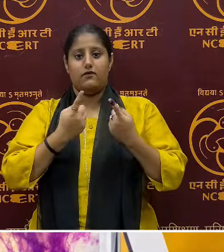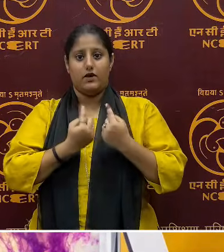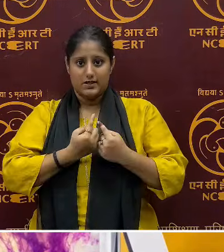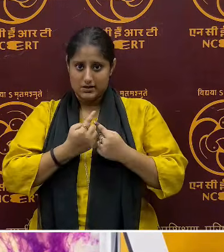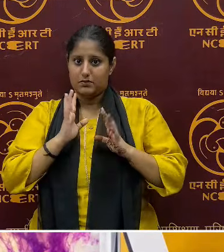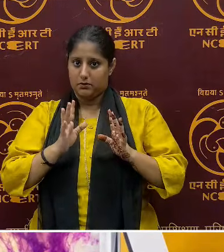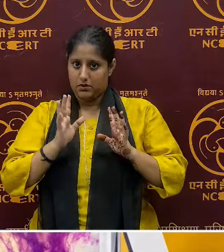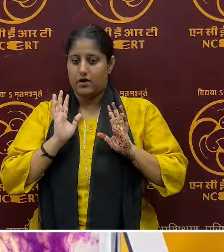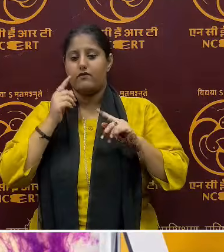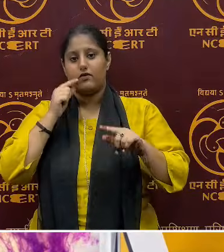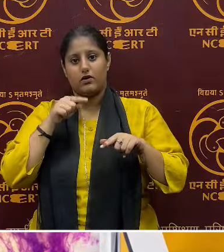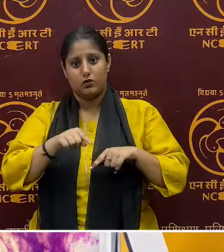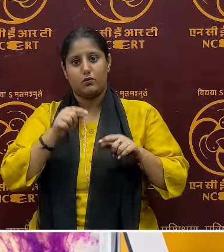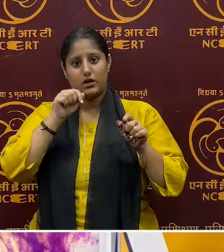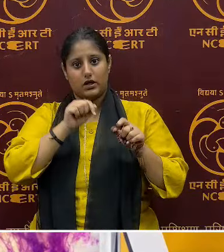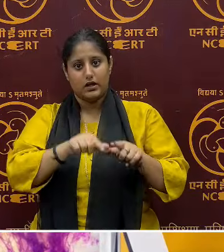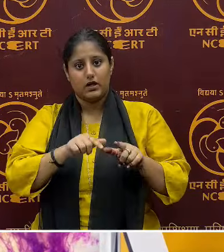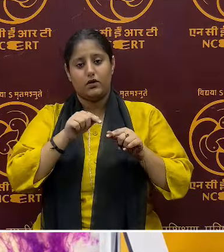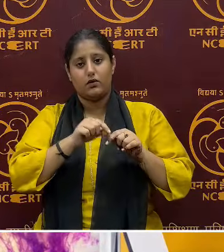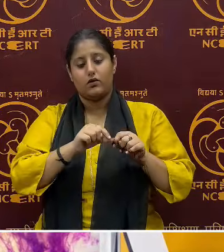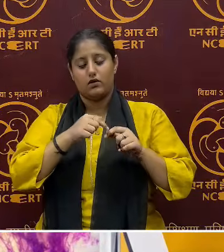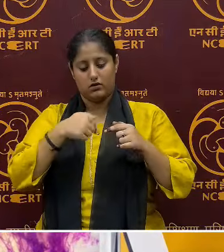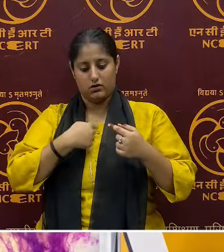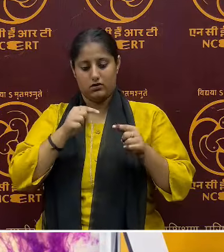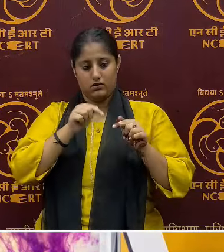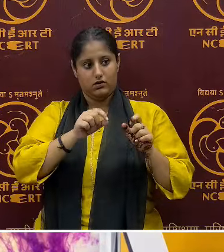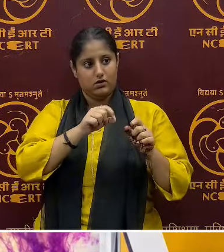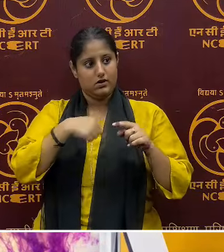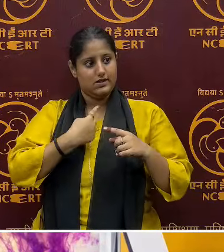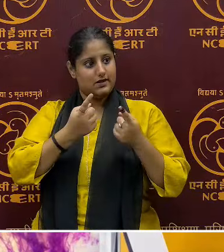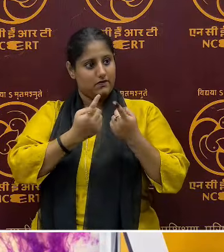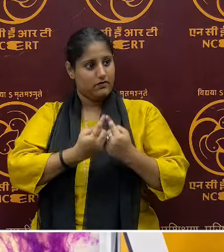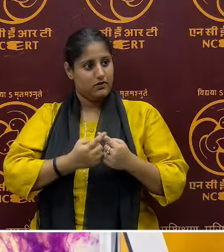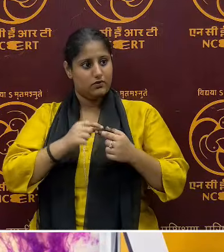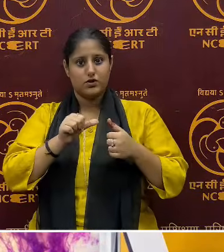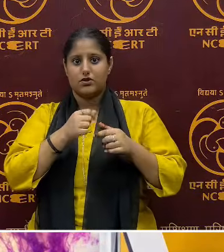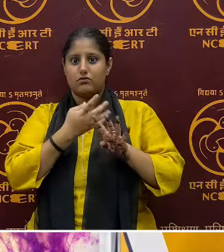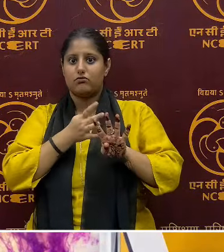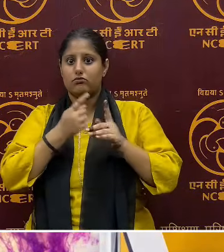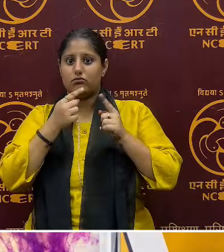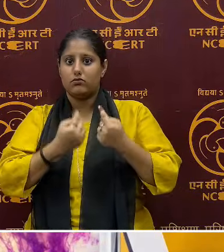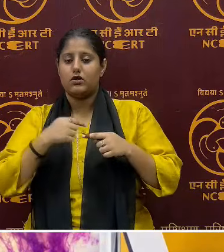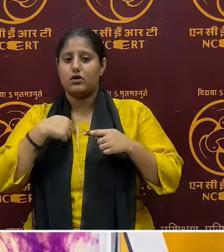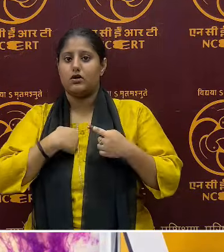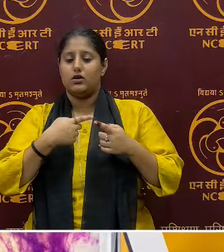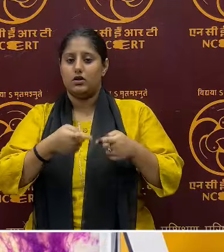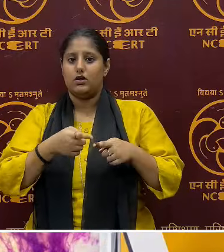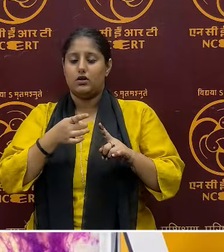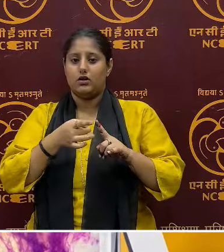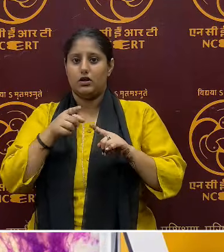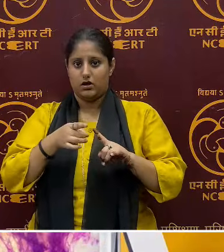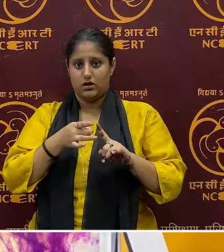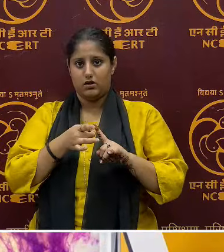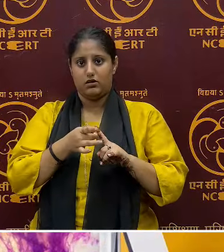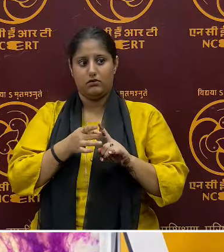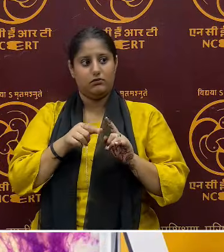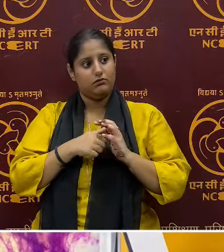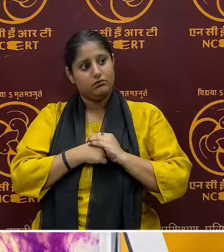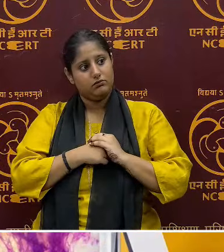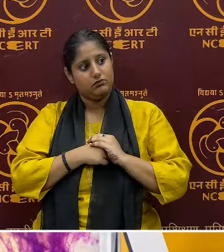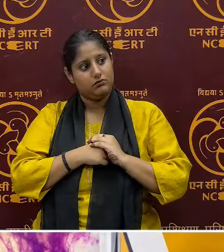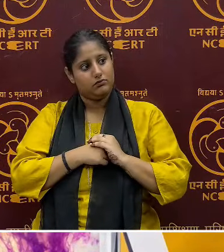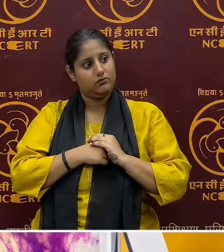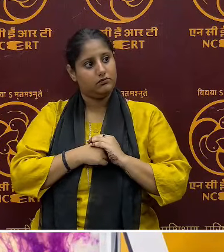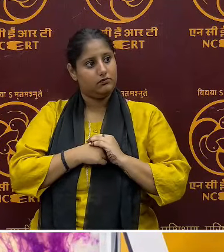So for that we will click on this self-evaluation part, which is show that non-metallic oxides are acidic in nature.